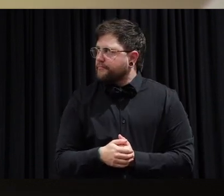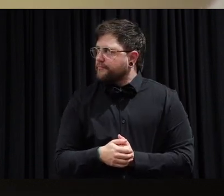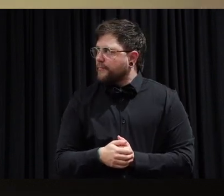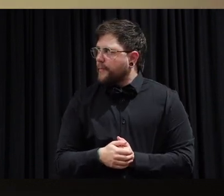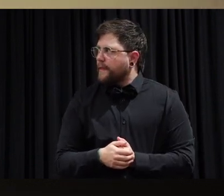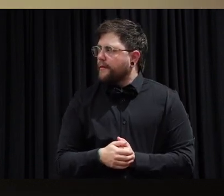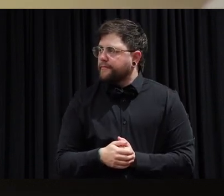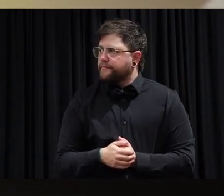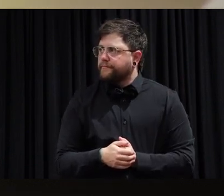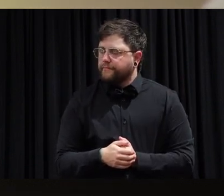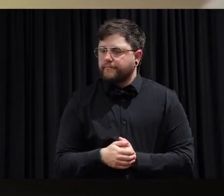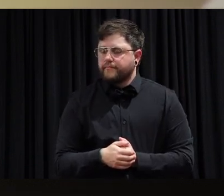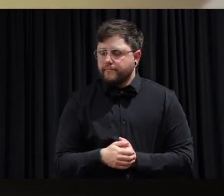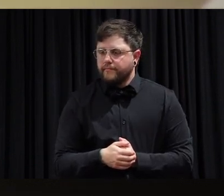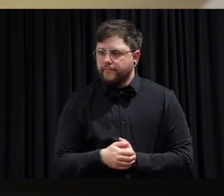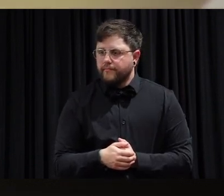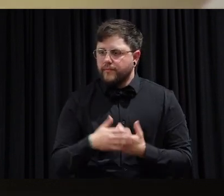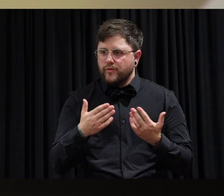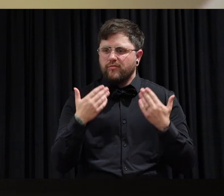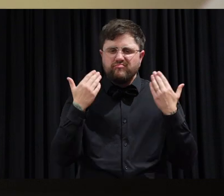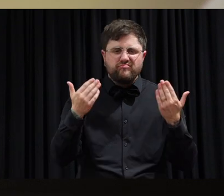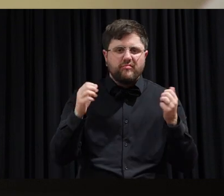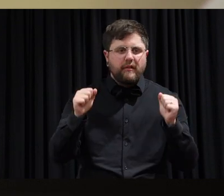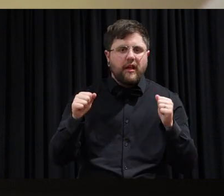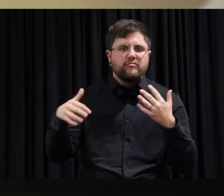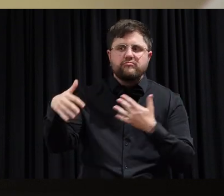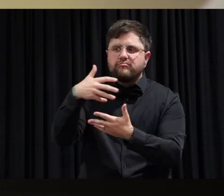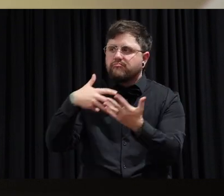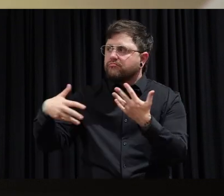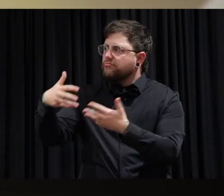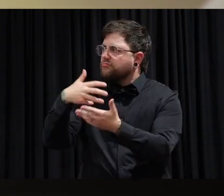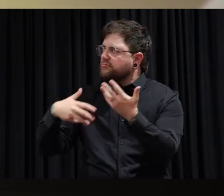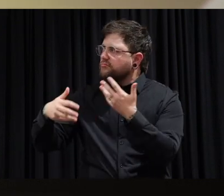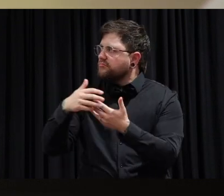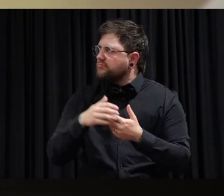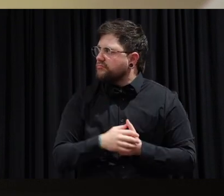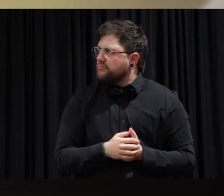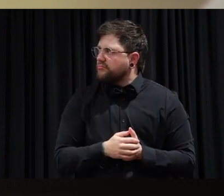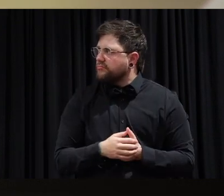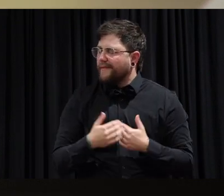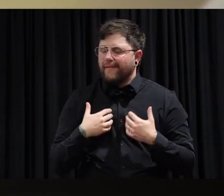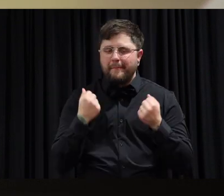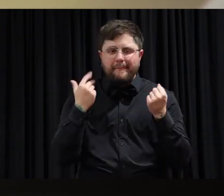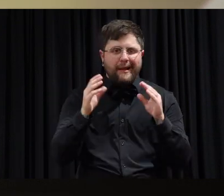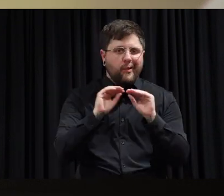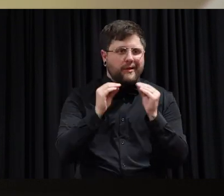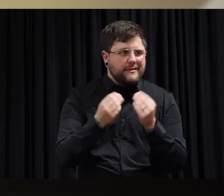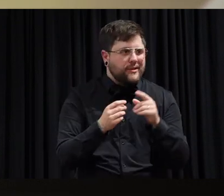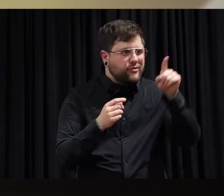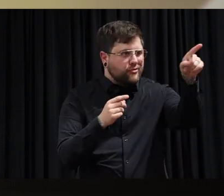So feel free to walk around the exhibit tables. We have a lot of